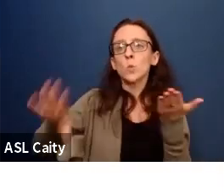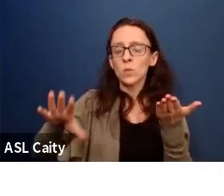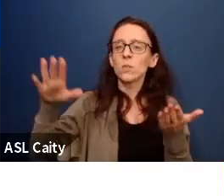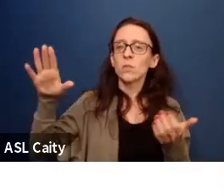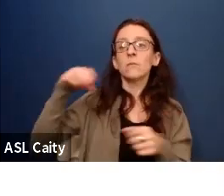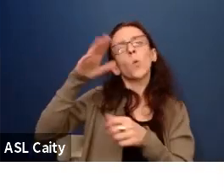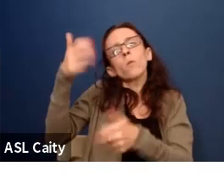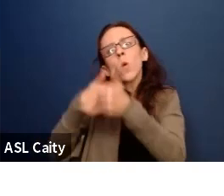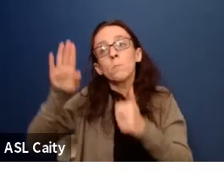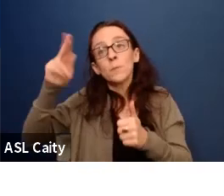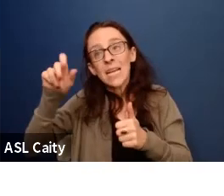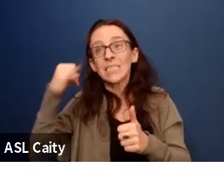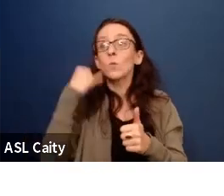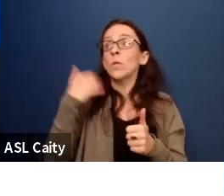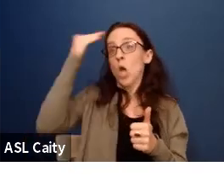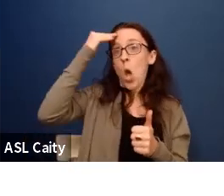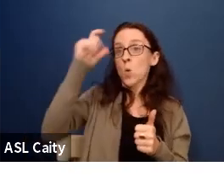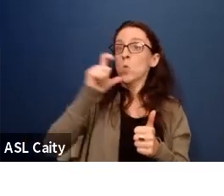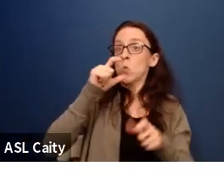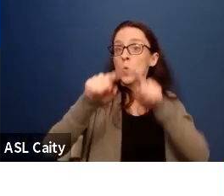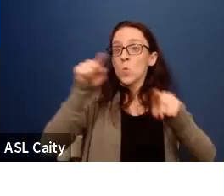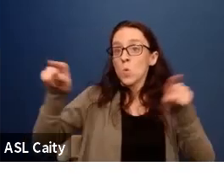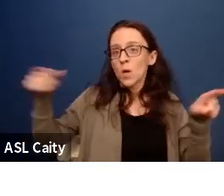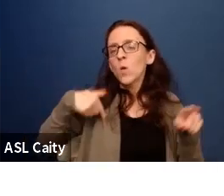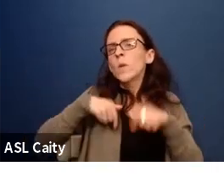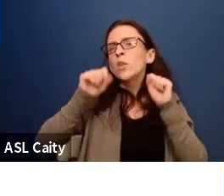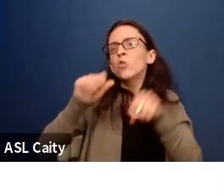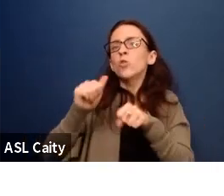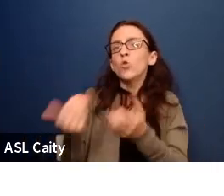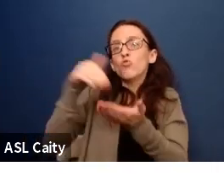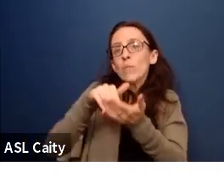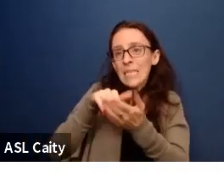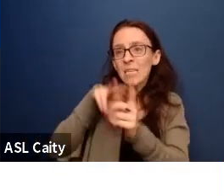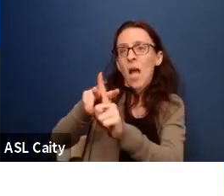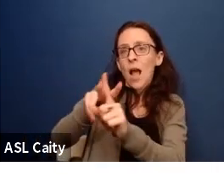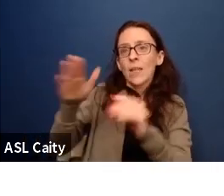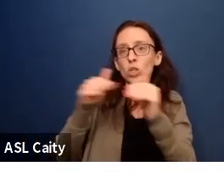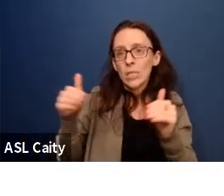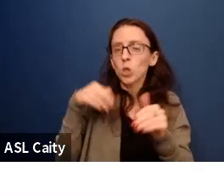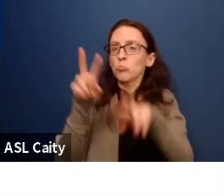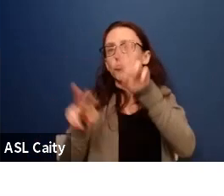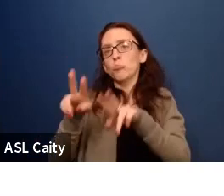to reassign their tier based on that information.